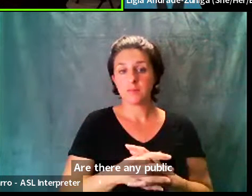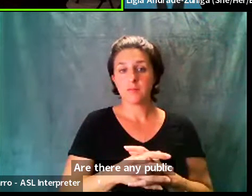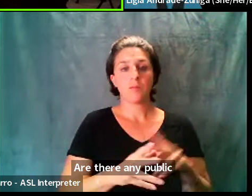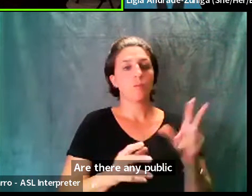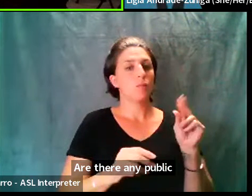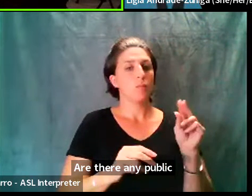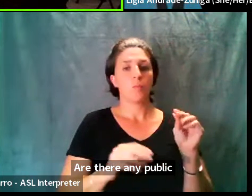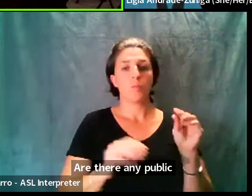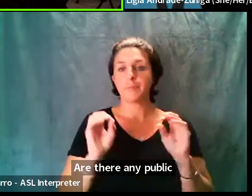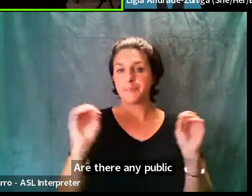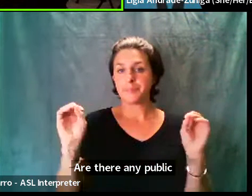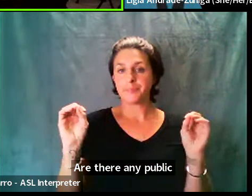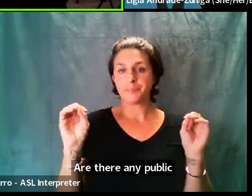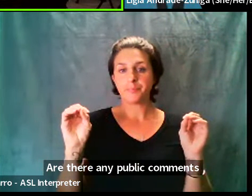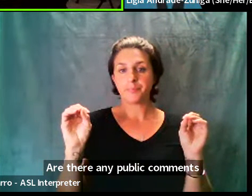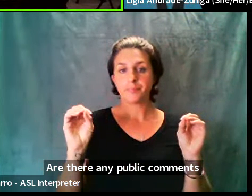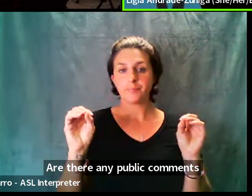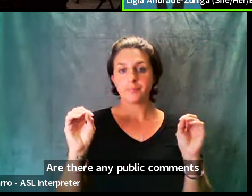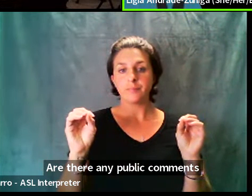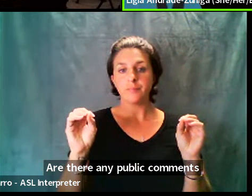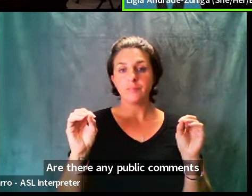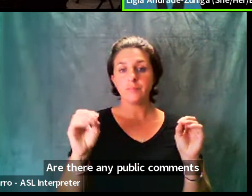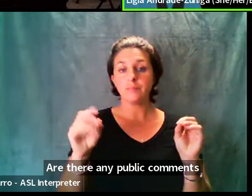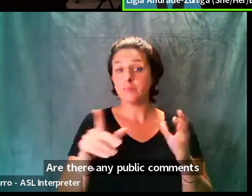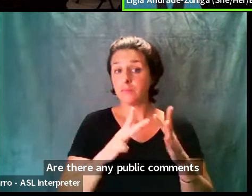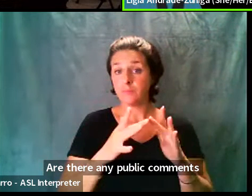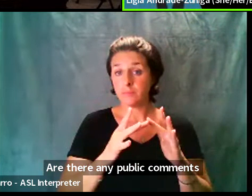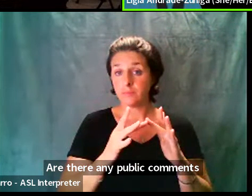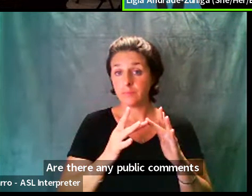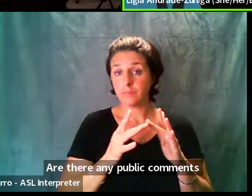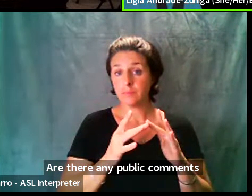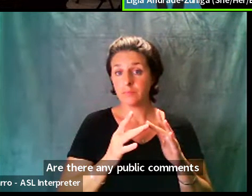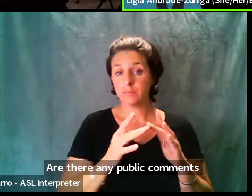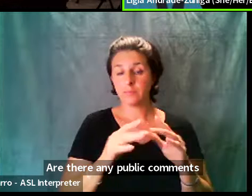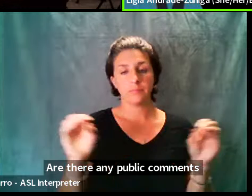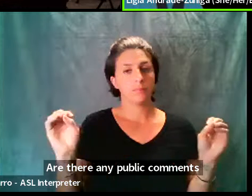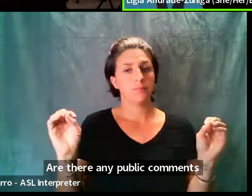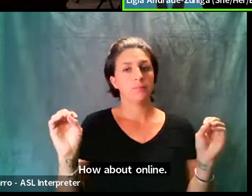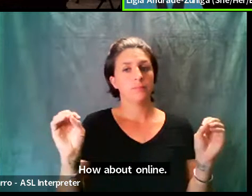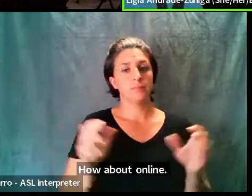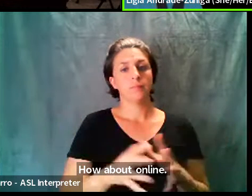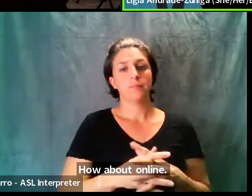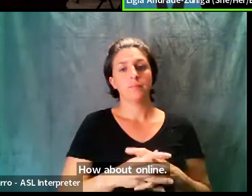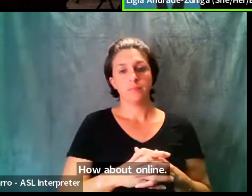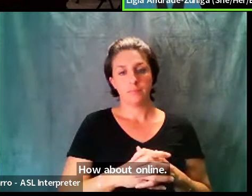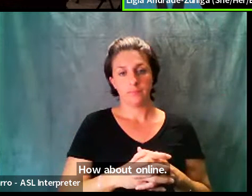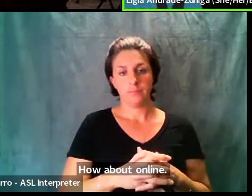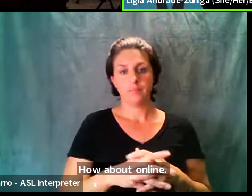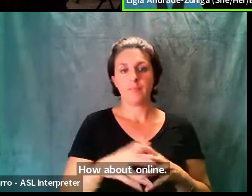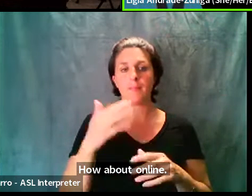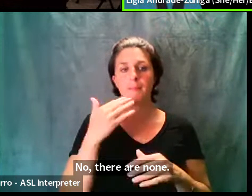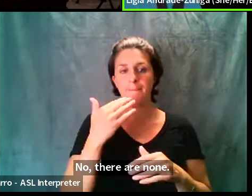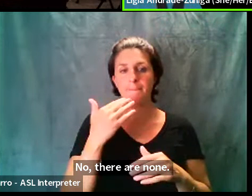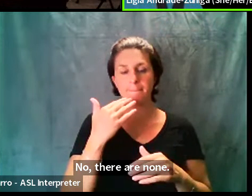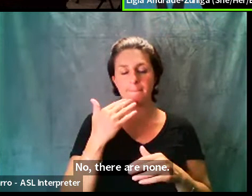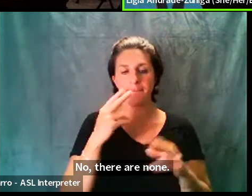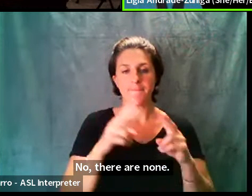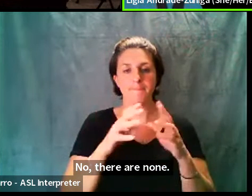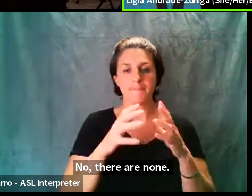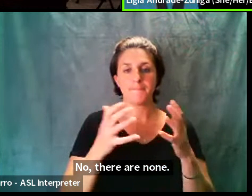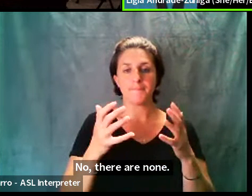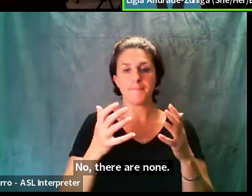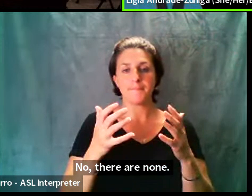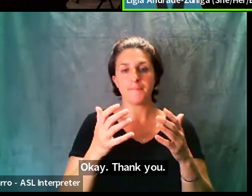none. How about online? No, there are none. Okay, thank you very much.